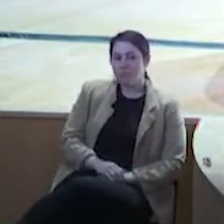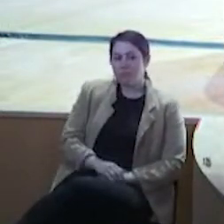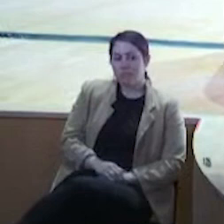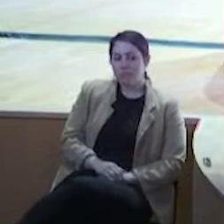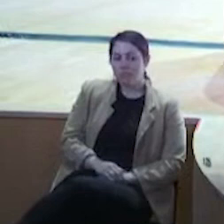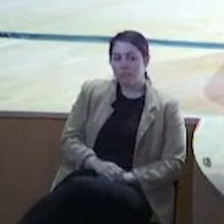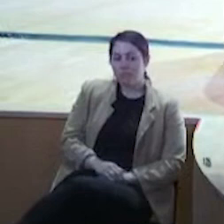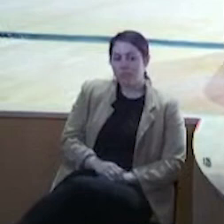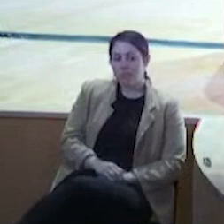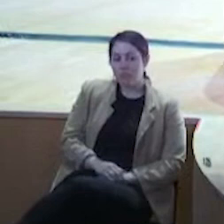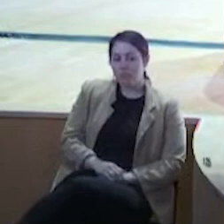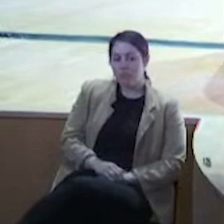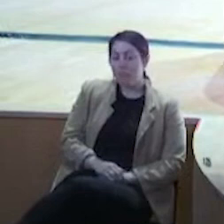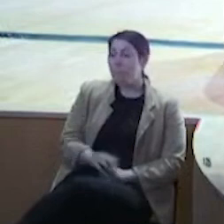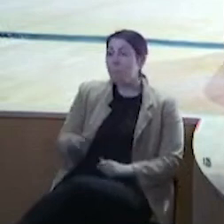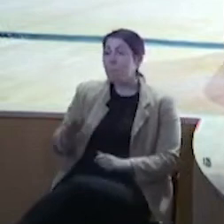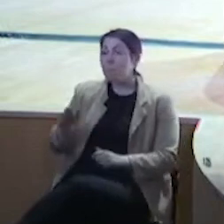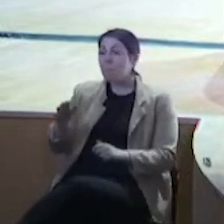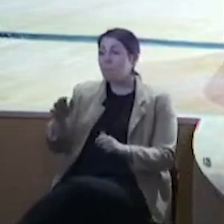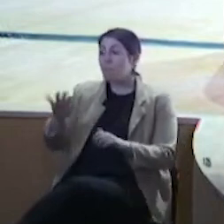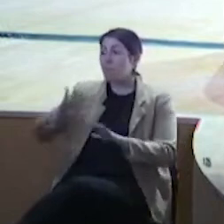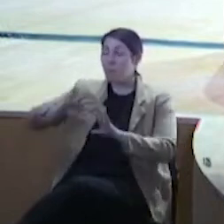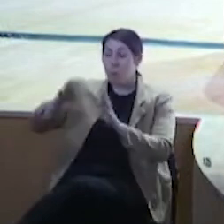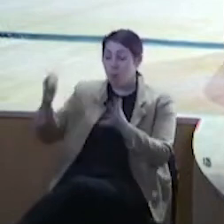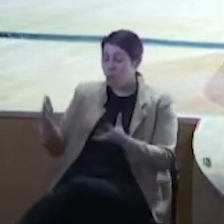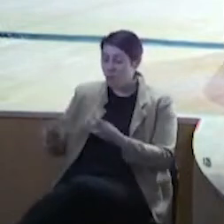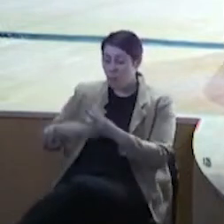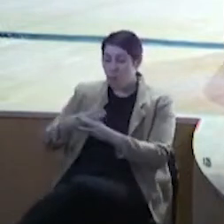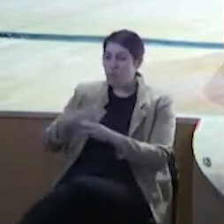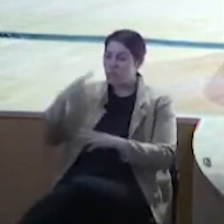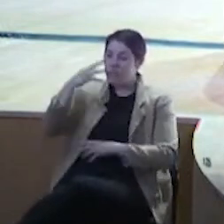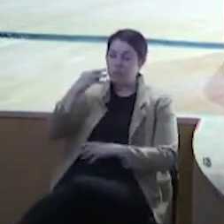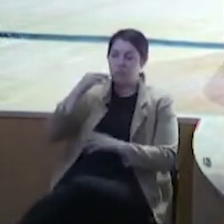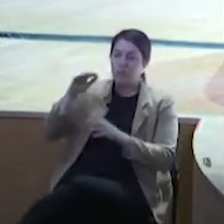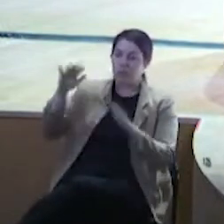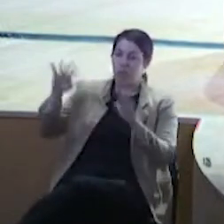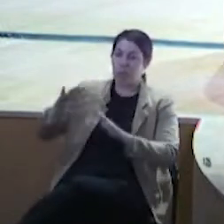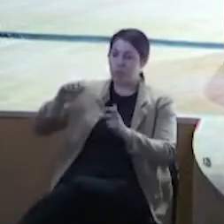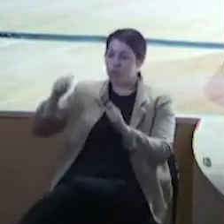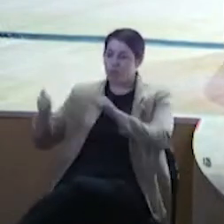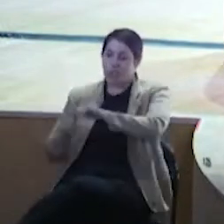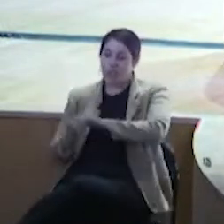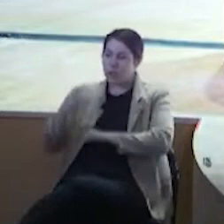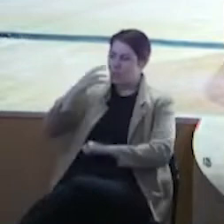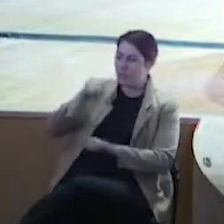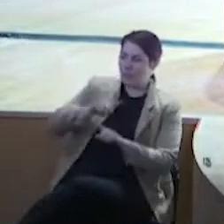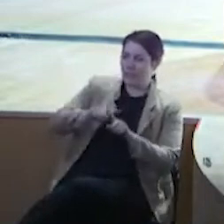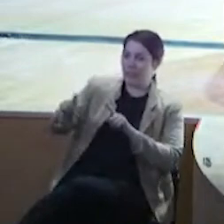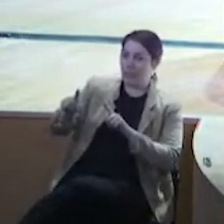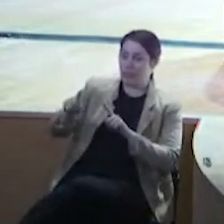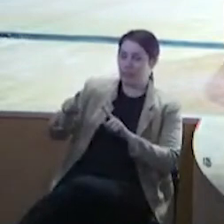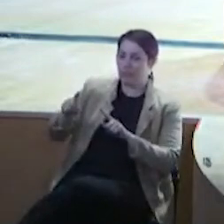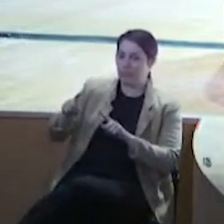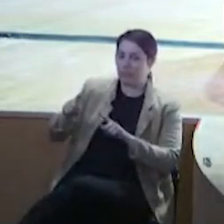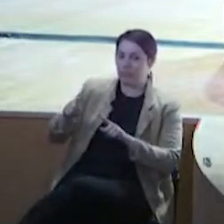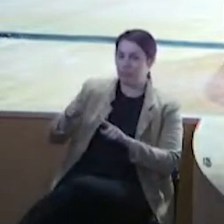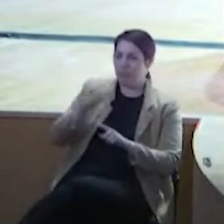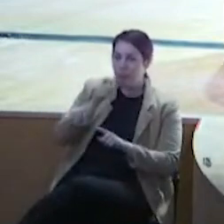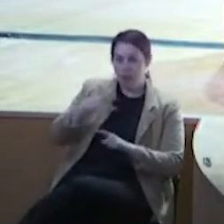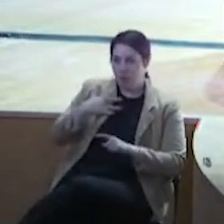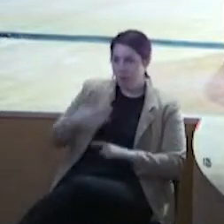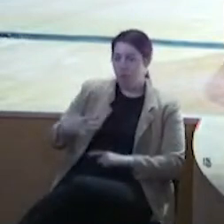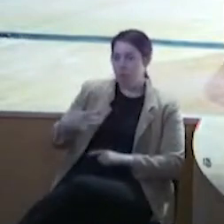climate change all over the world, we're facing different weather patterns. You